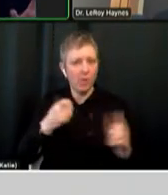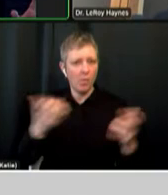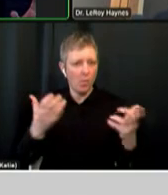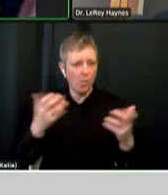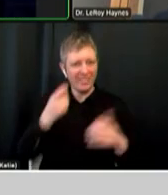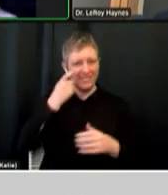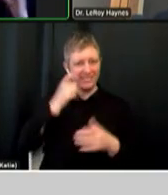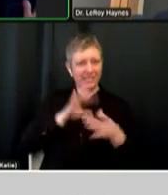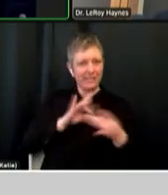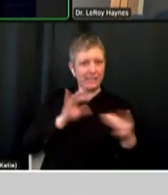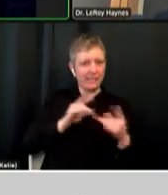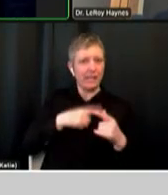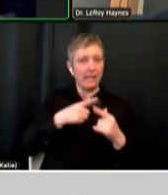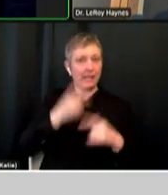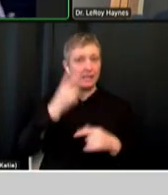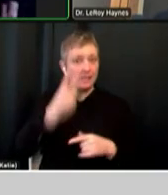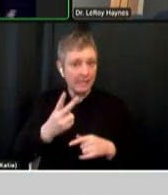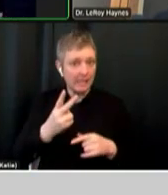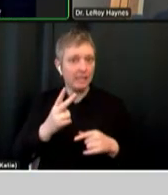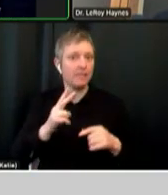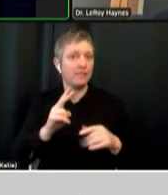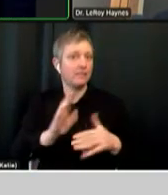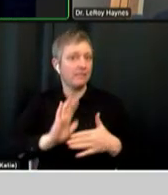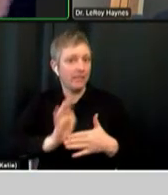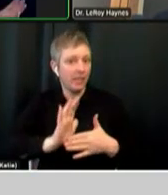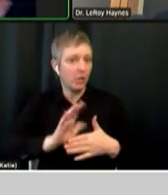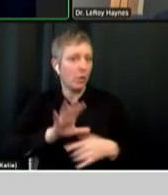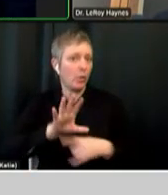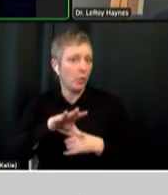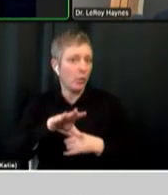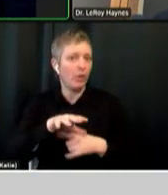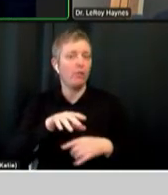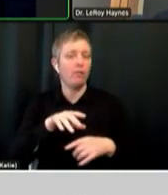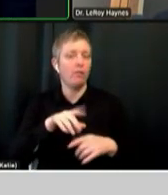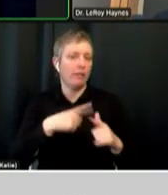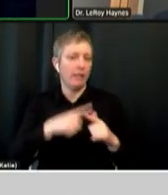see the body camera footage and maybe there's something that's different or